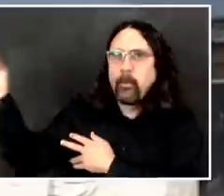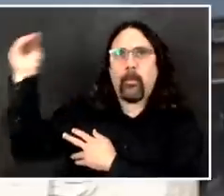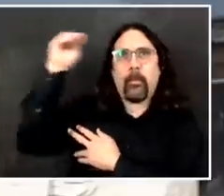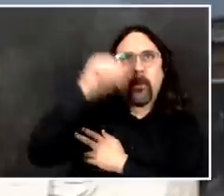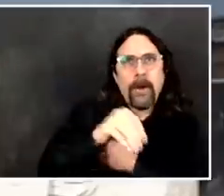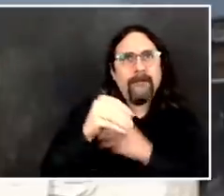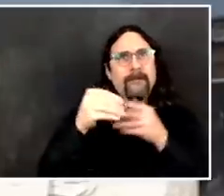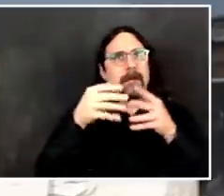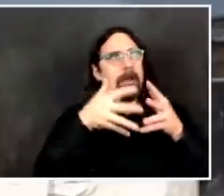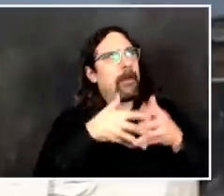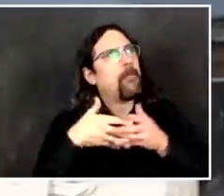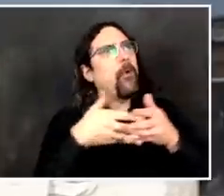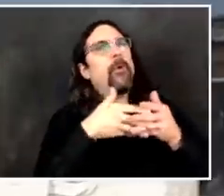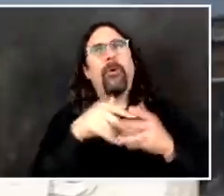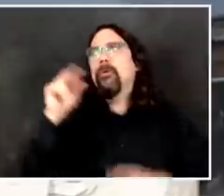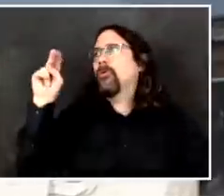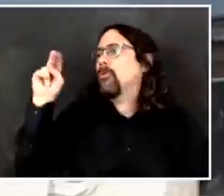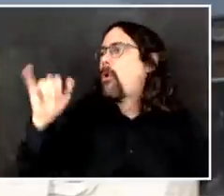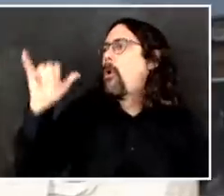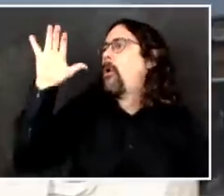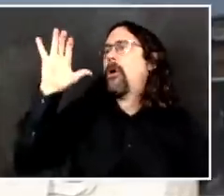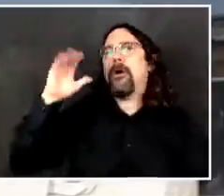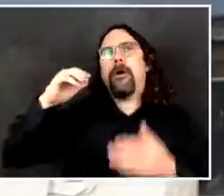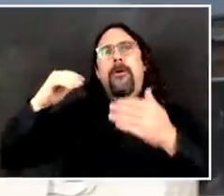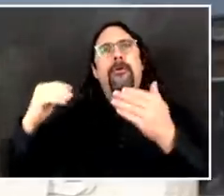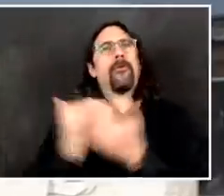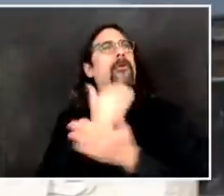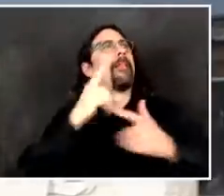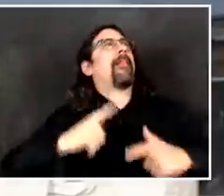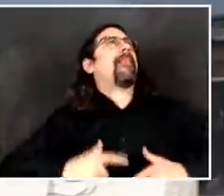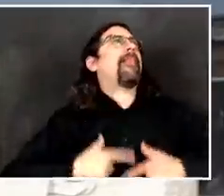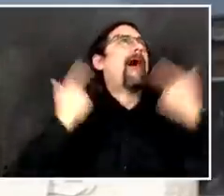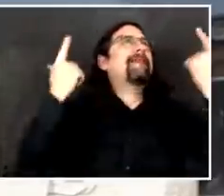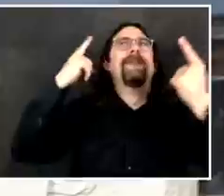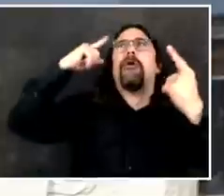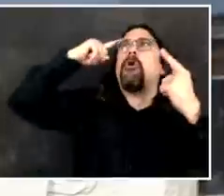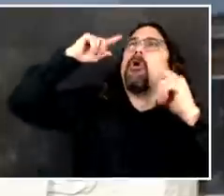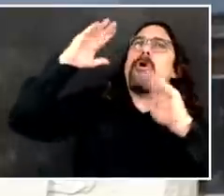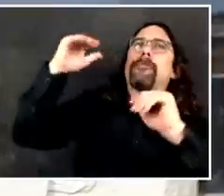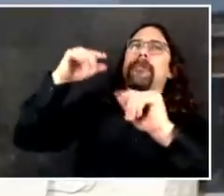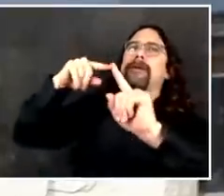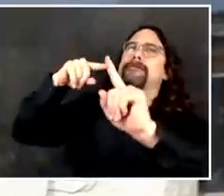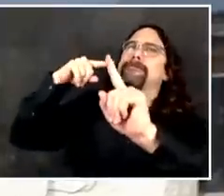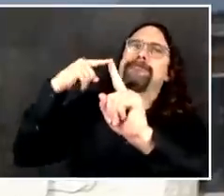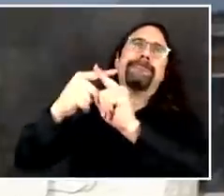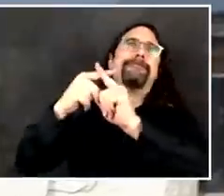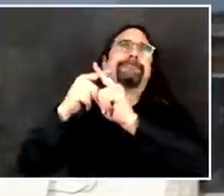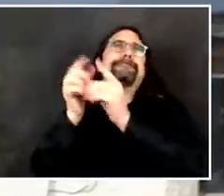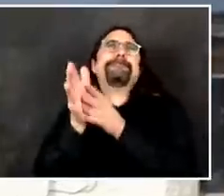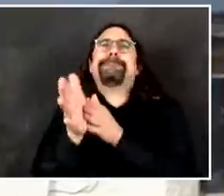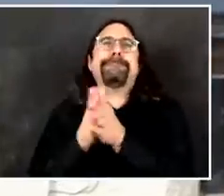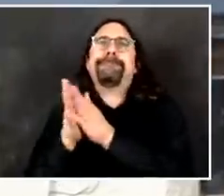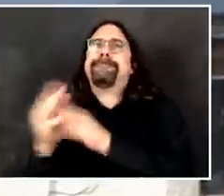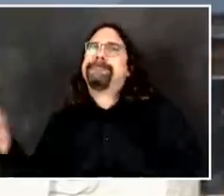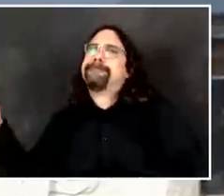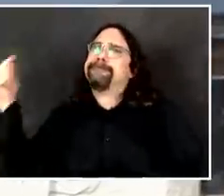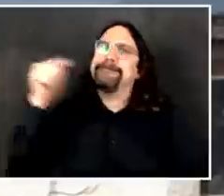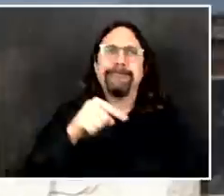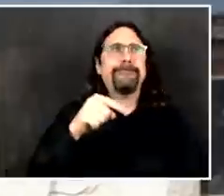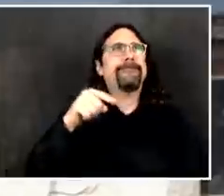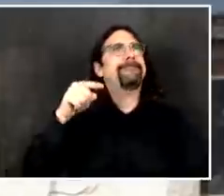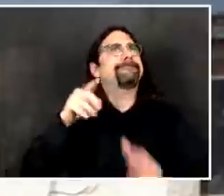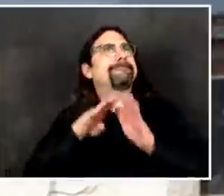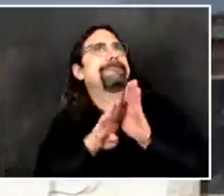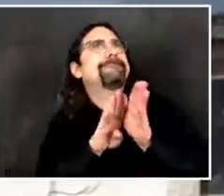people, their beliefs, their faith, and they did it. And some of those stories, when you're talking to some of these individuals, you